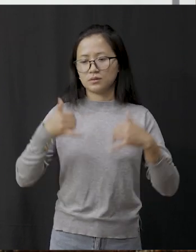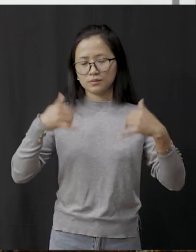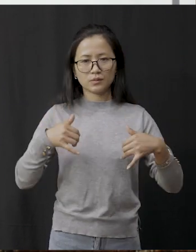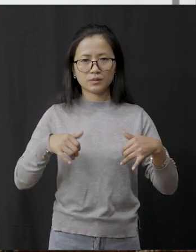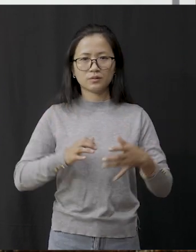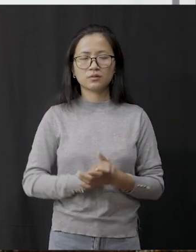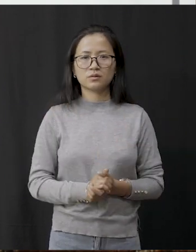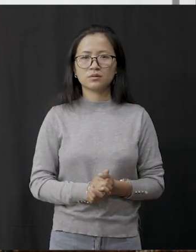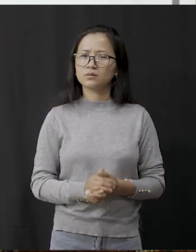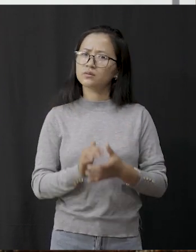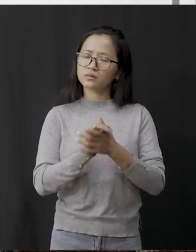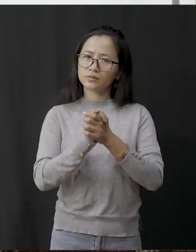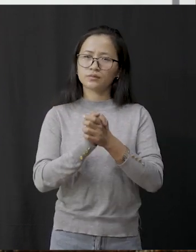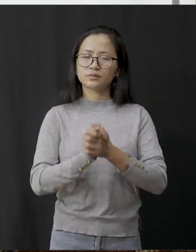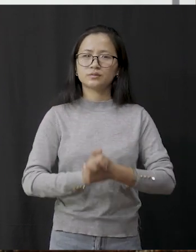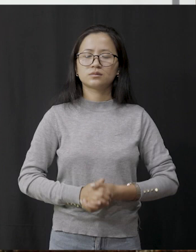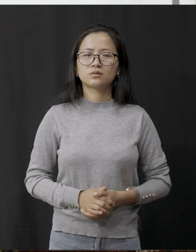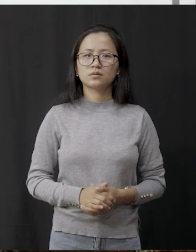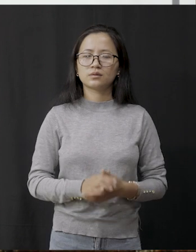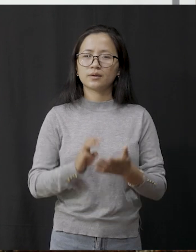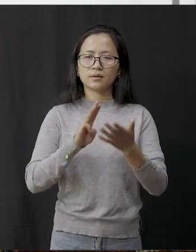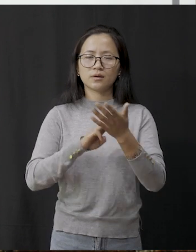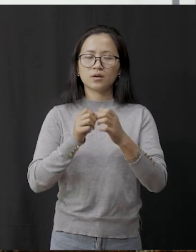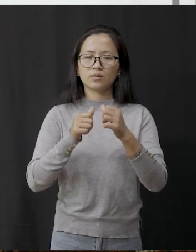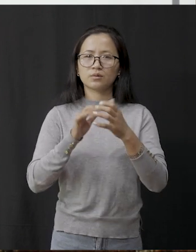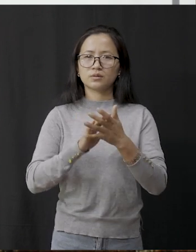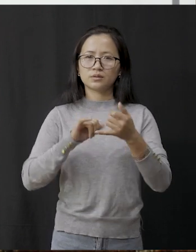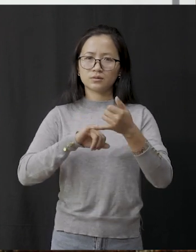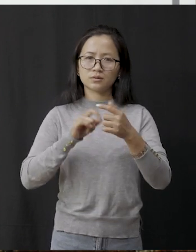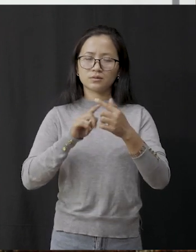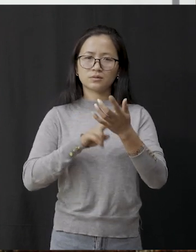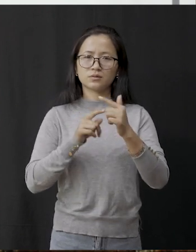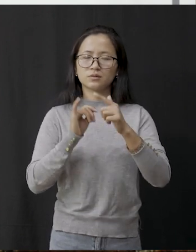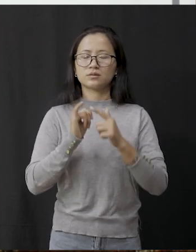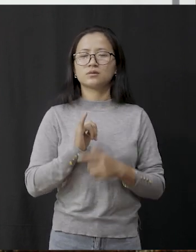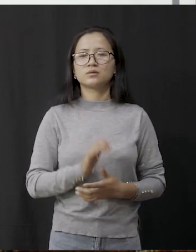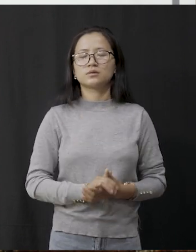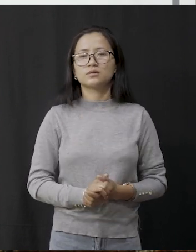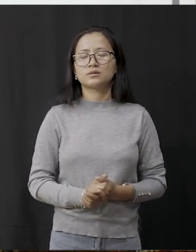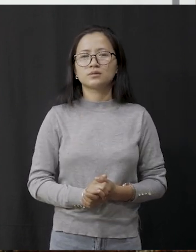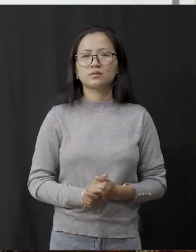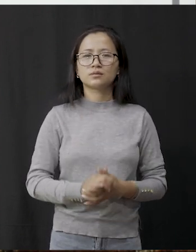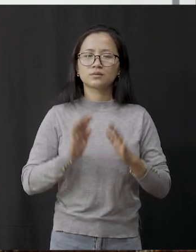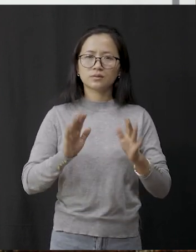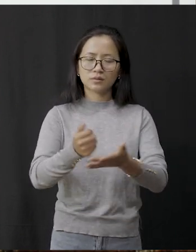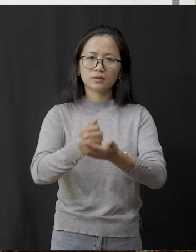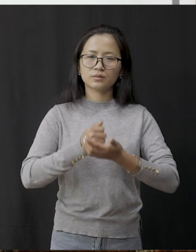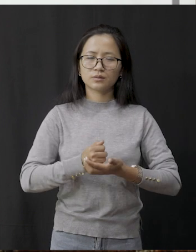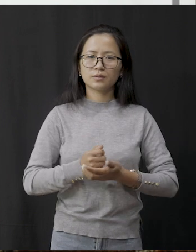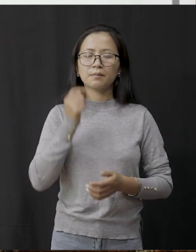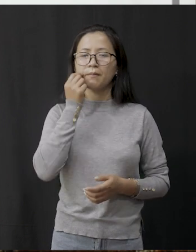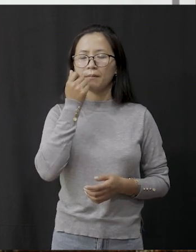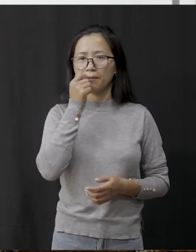play with your friends like Moa and Sinti, okay? Or you can help your